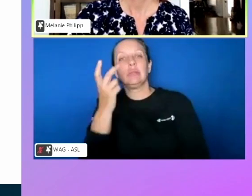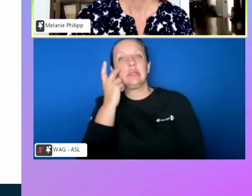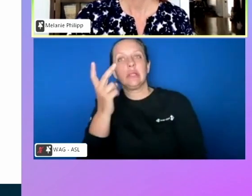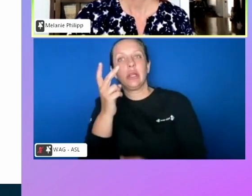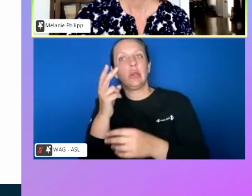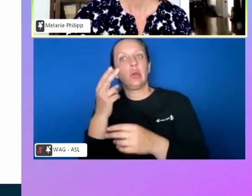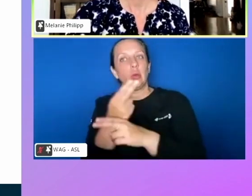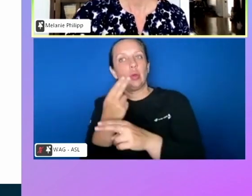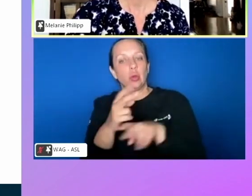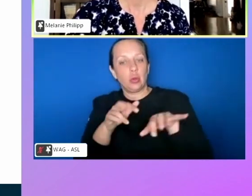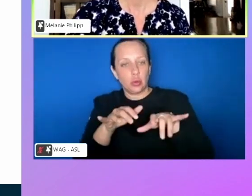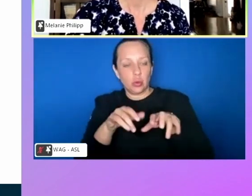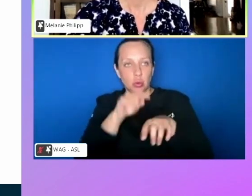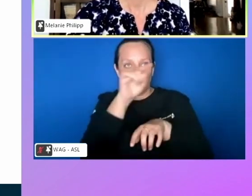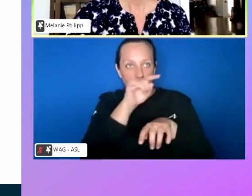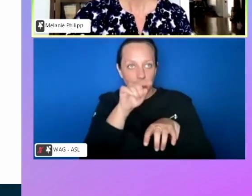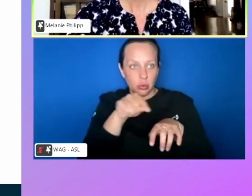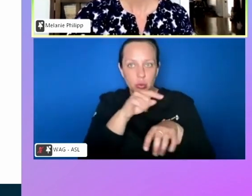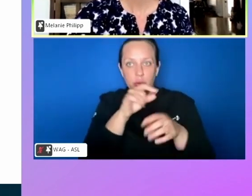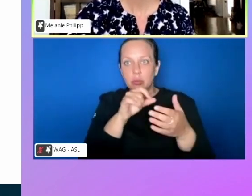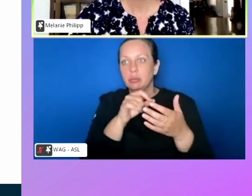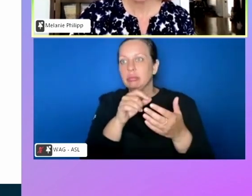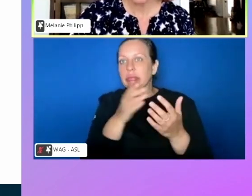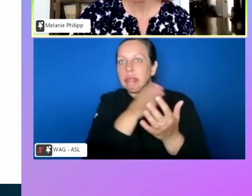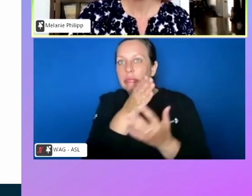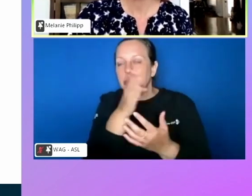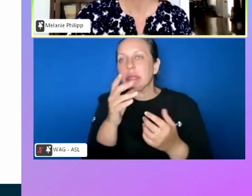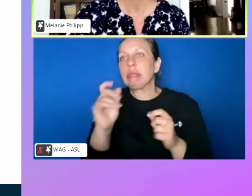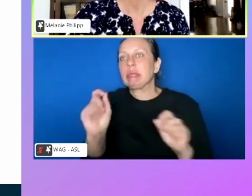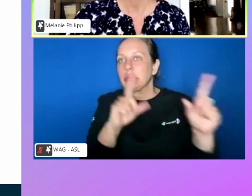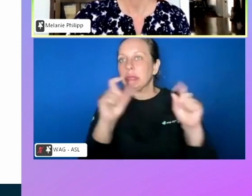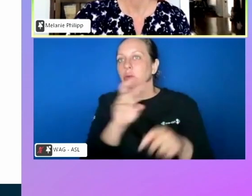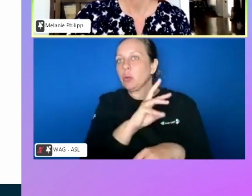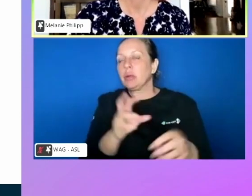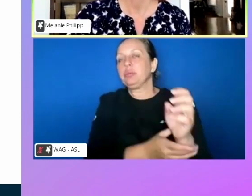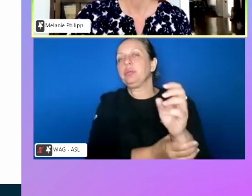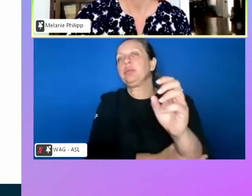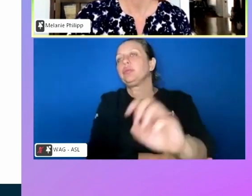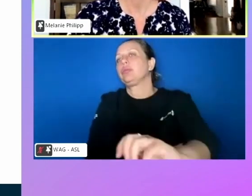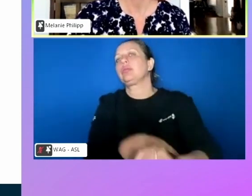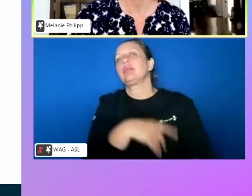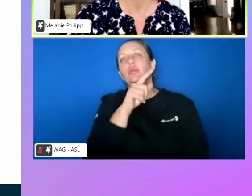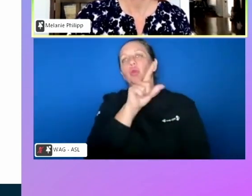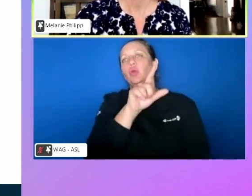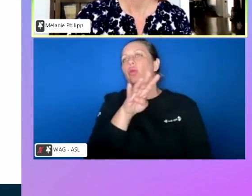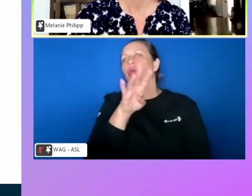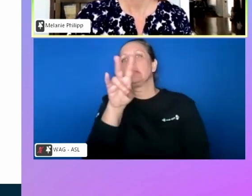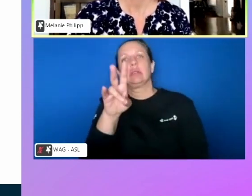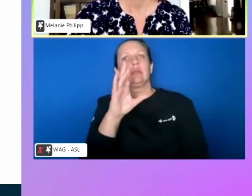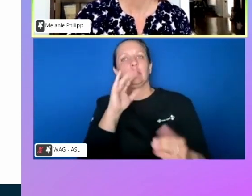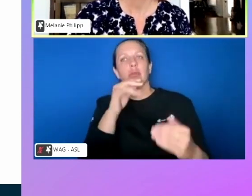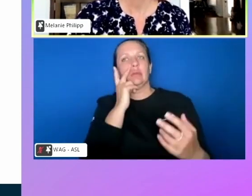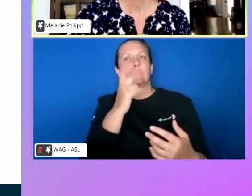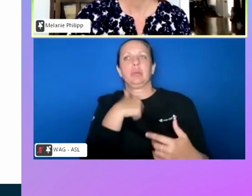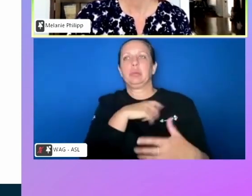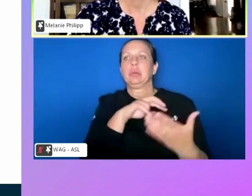the keyboard to navigate web pages. This goes beyond the existing 247 focus visible by defining